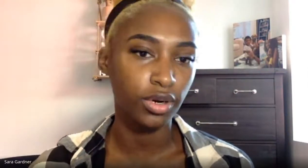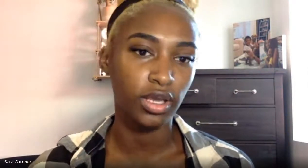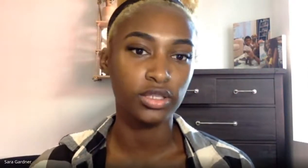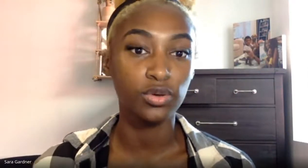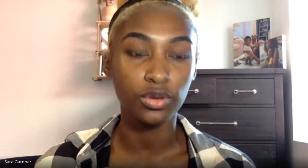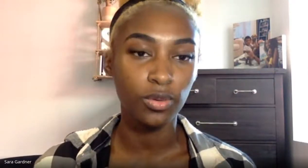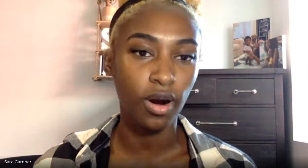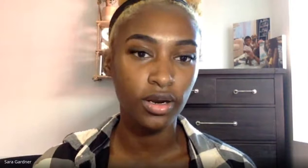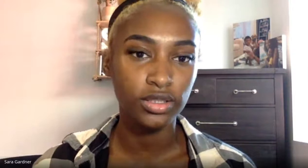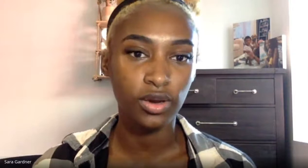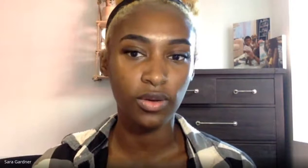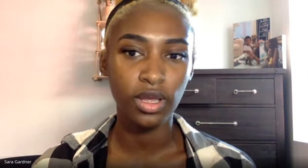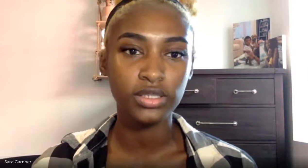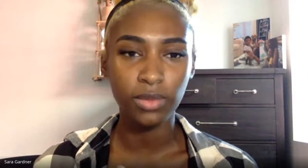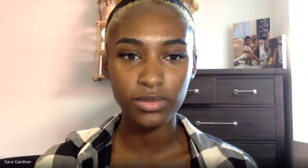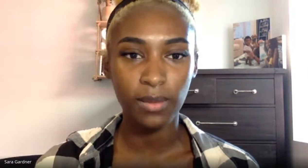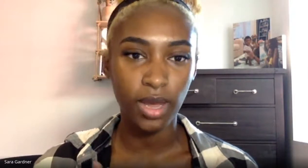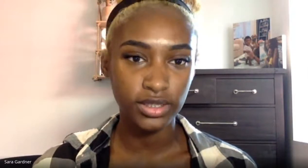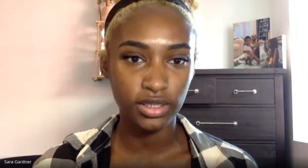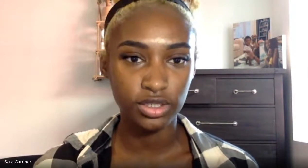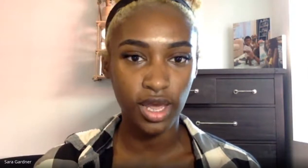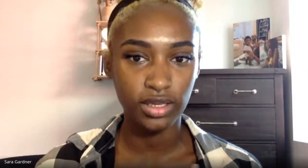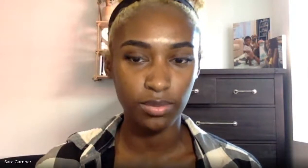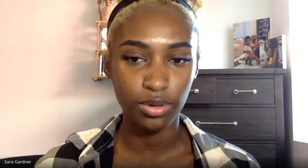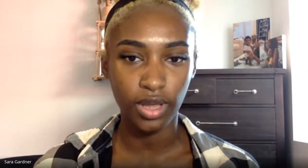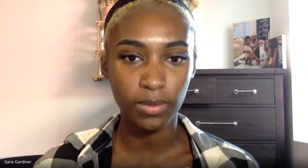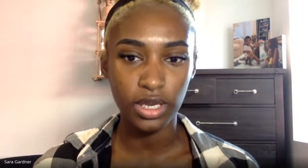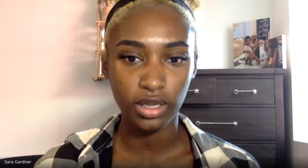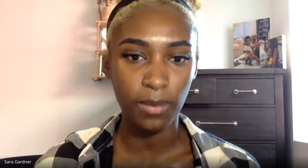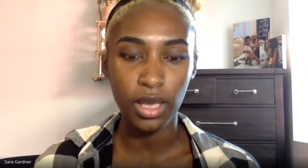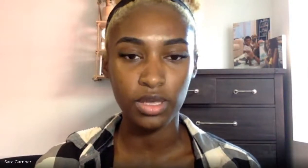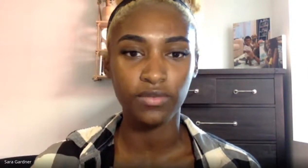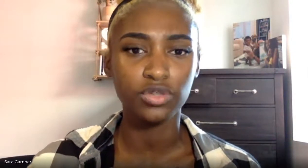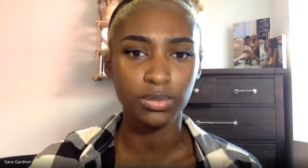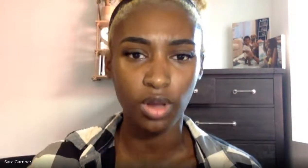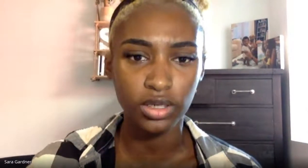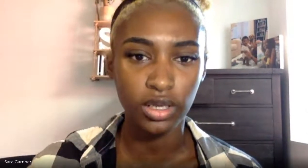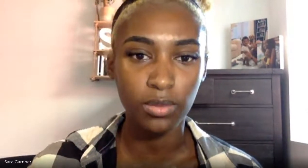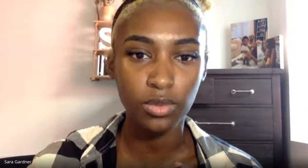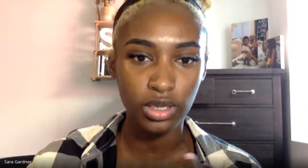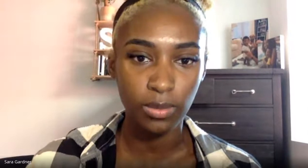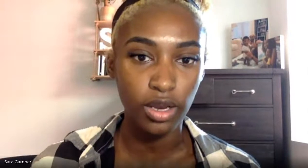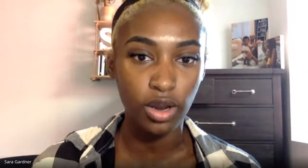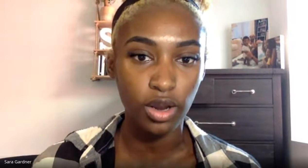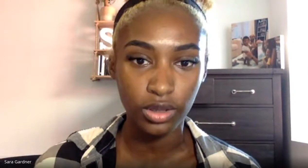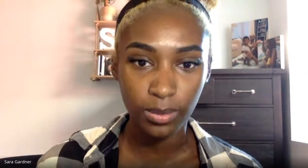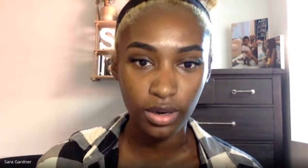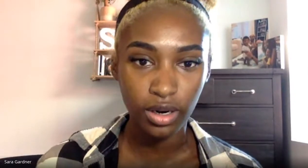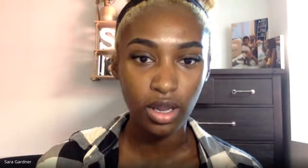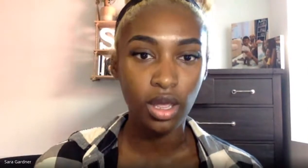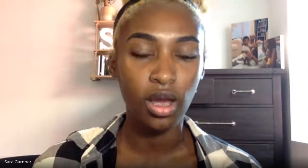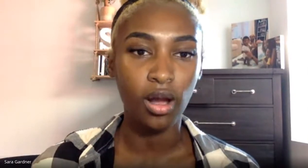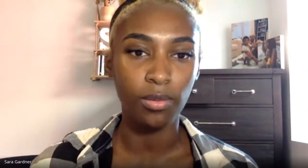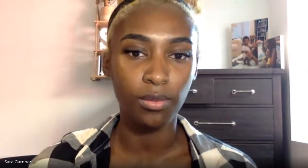your upbringing, it's who you are. And so sometimes that message, that deeper like meaning that maybe if you just belong to the community, you might know a little